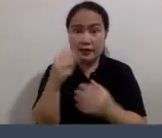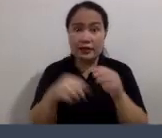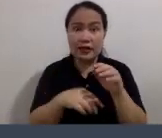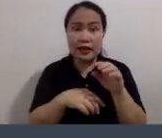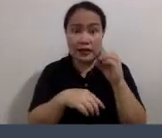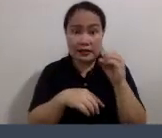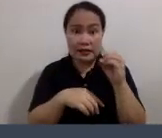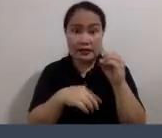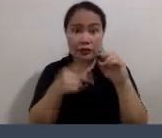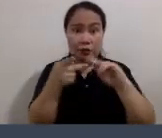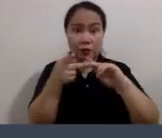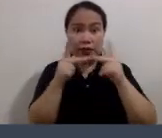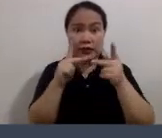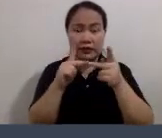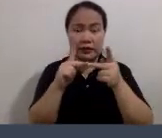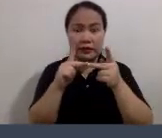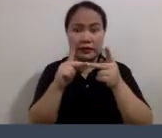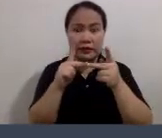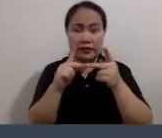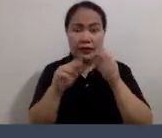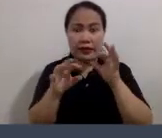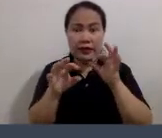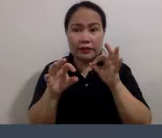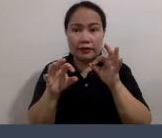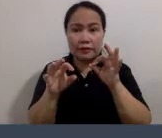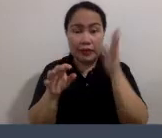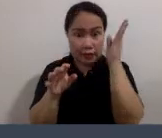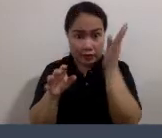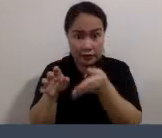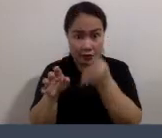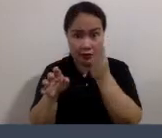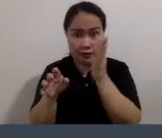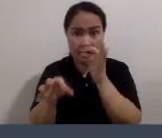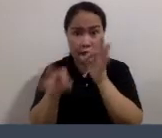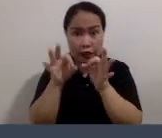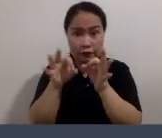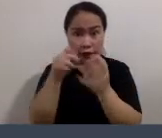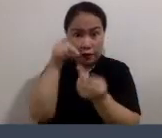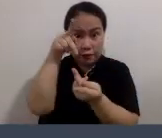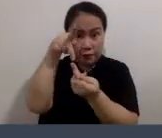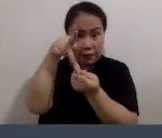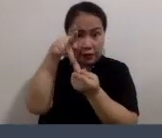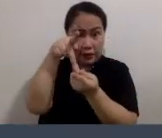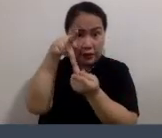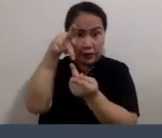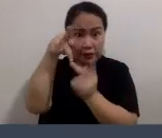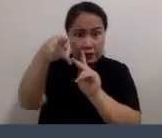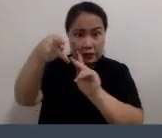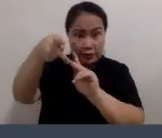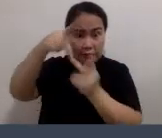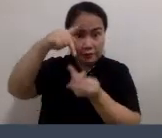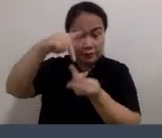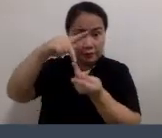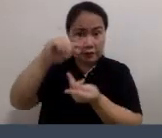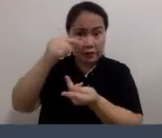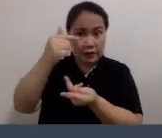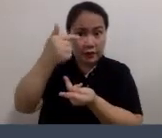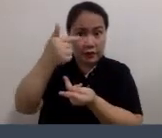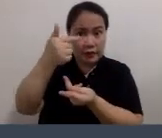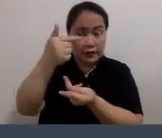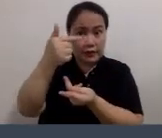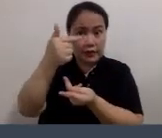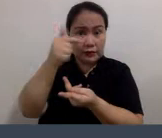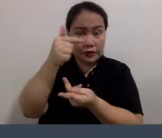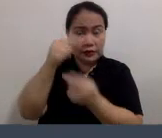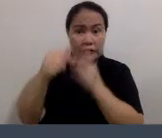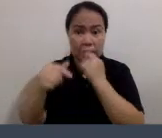magkakaroon lang tayo ng zero pair kapag meron kang isang positive at isang negative or green and red. Okay. So, since wala